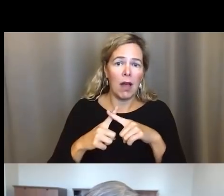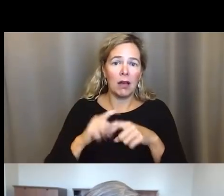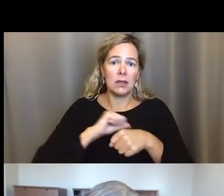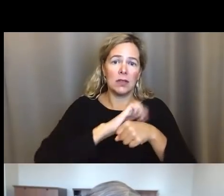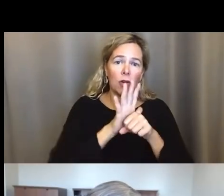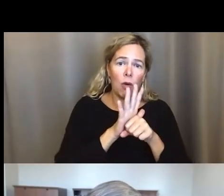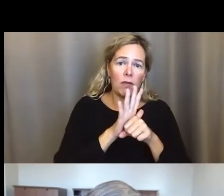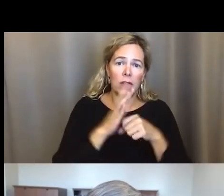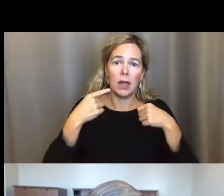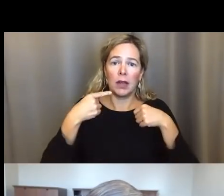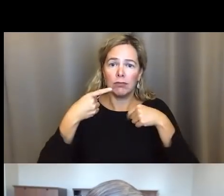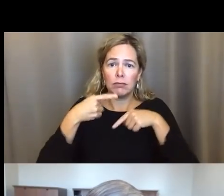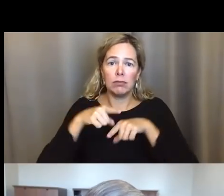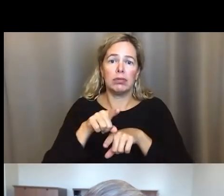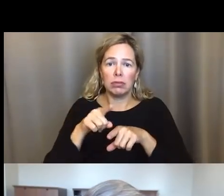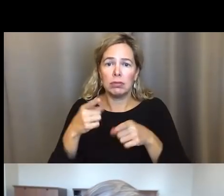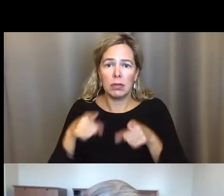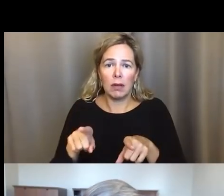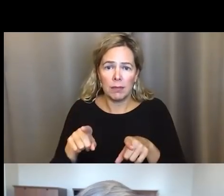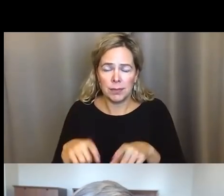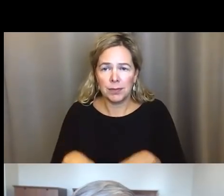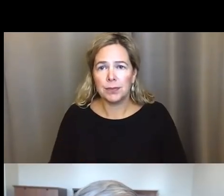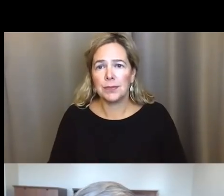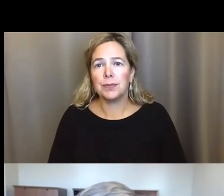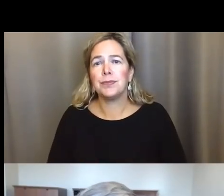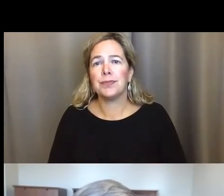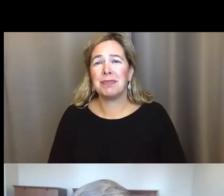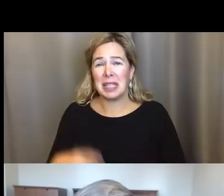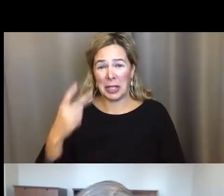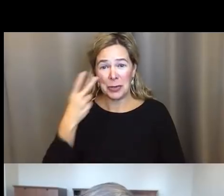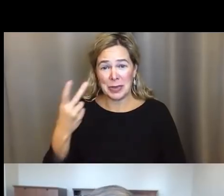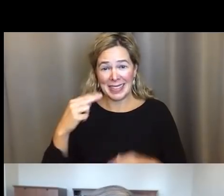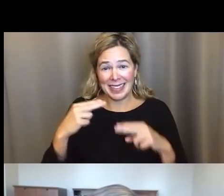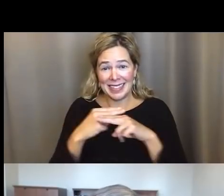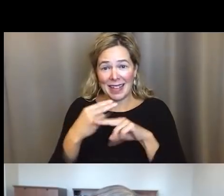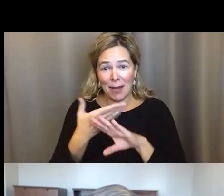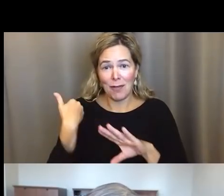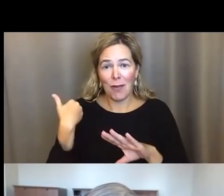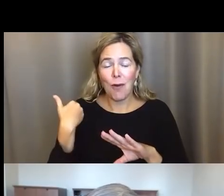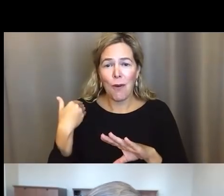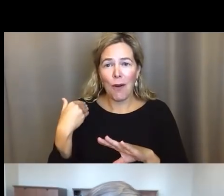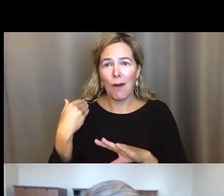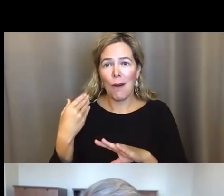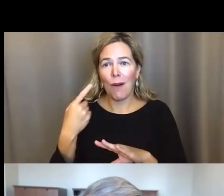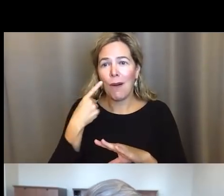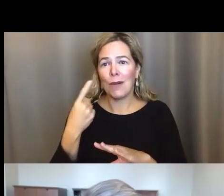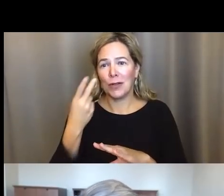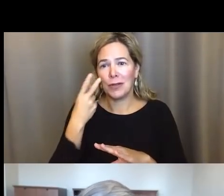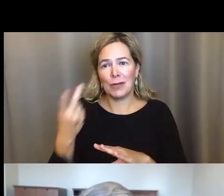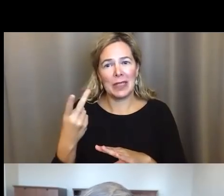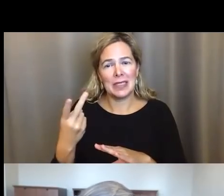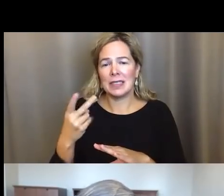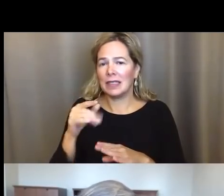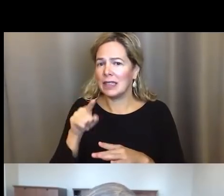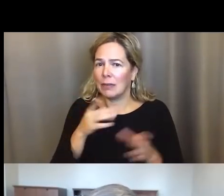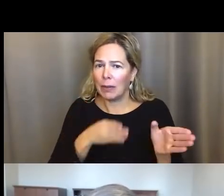next slide, we'll talk a little bit about our planning. Now, you've seen this slide before. Hatinder Gurm has been involved in planning